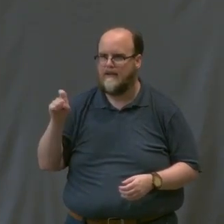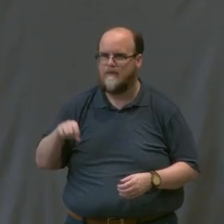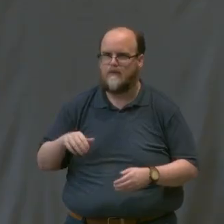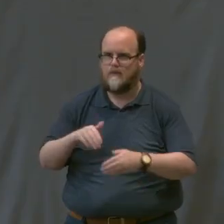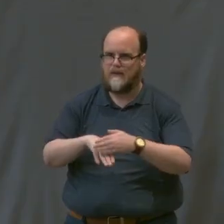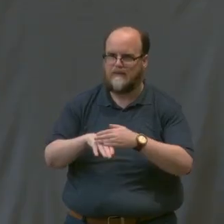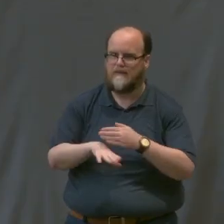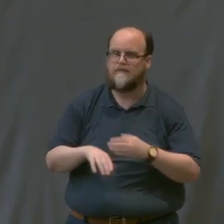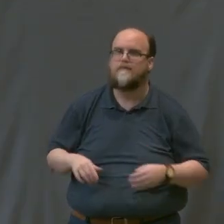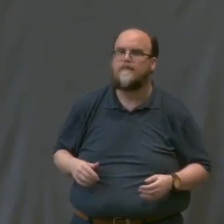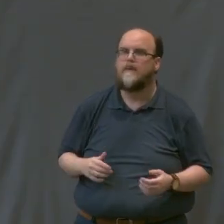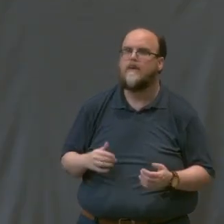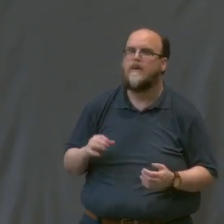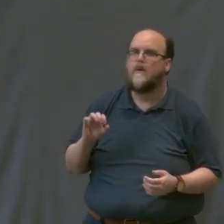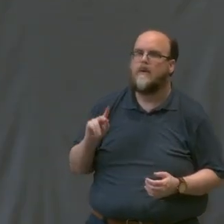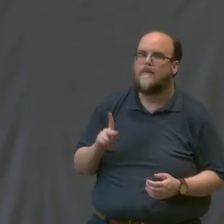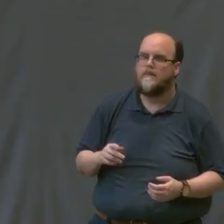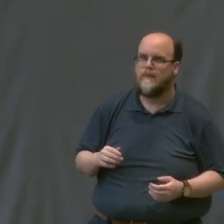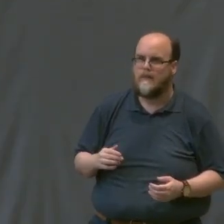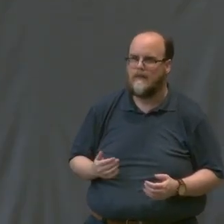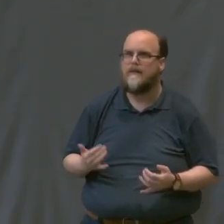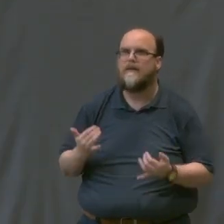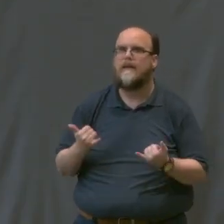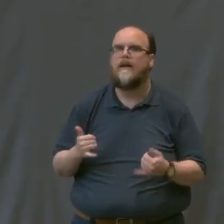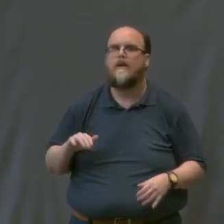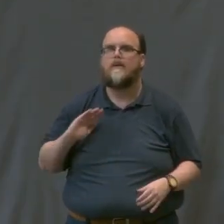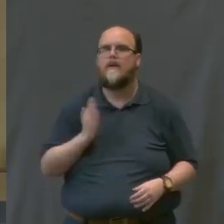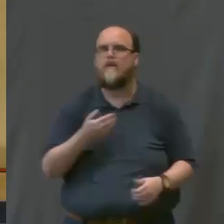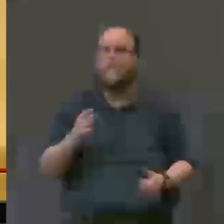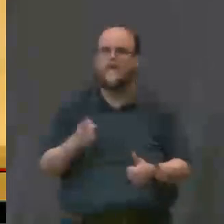Okay, we're about to hit our first real